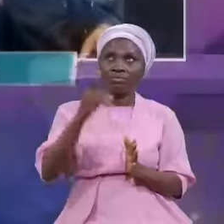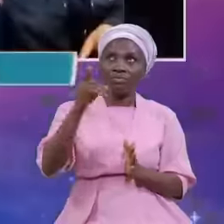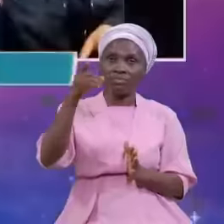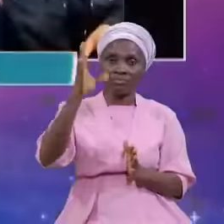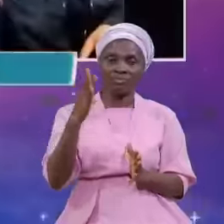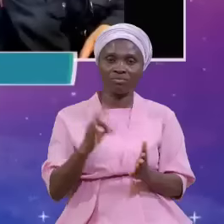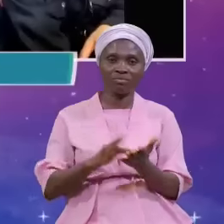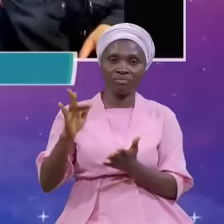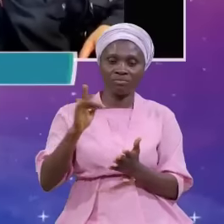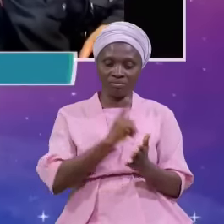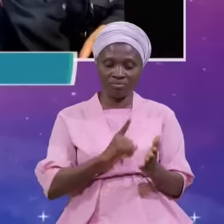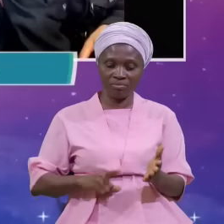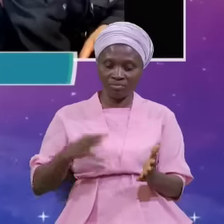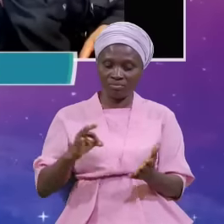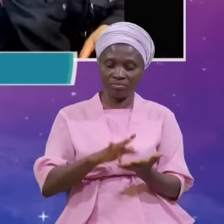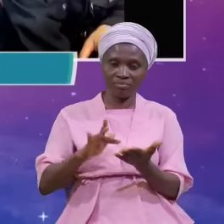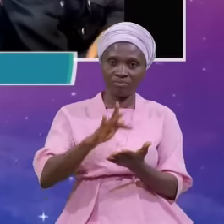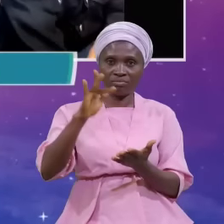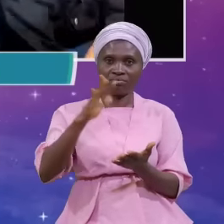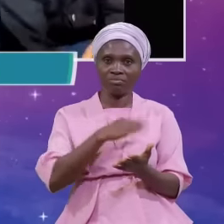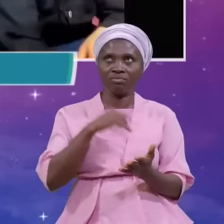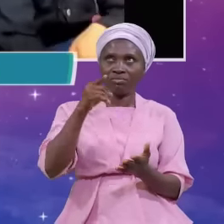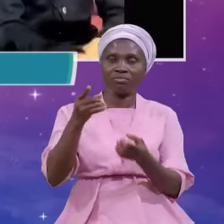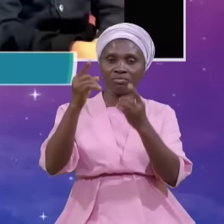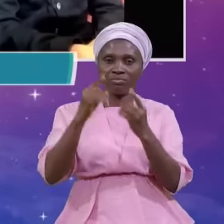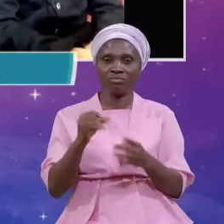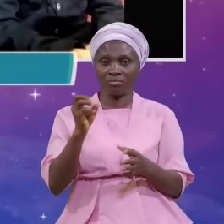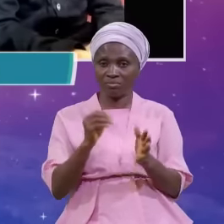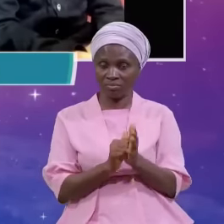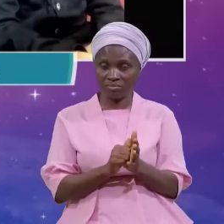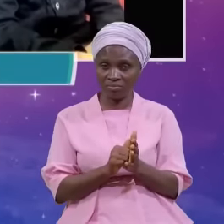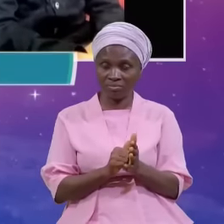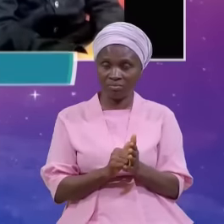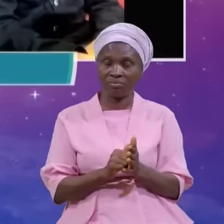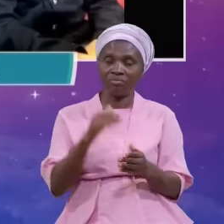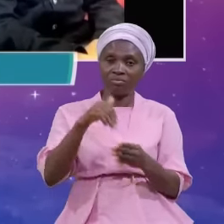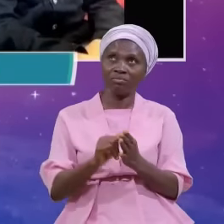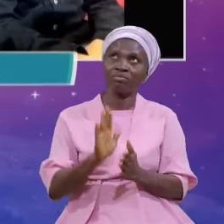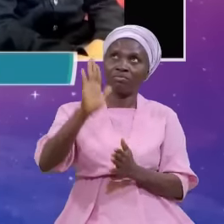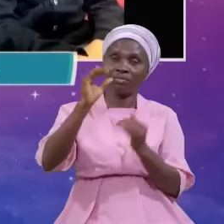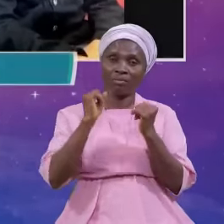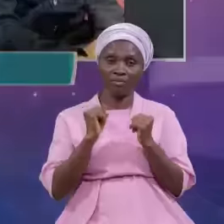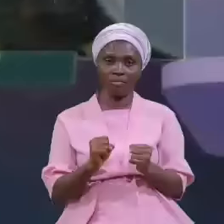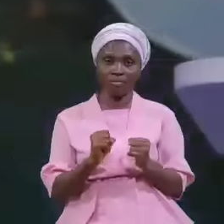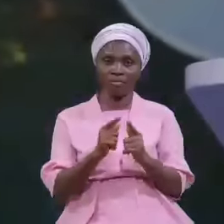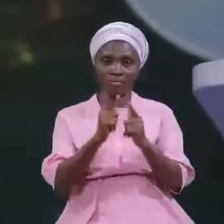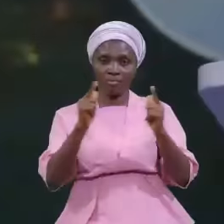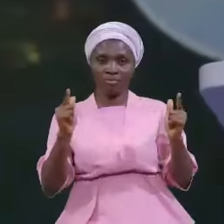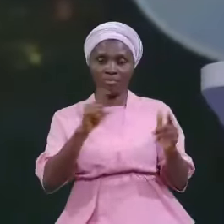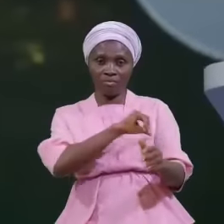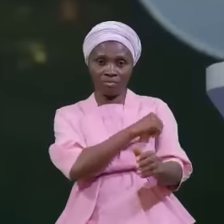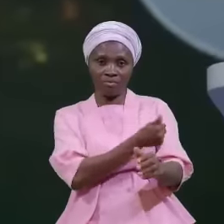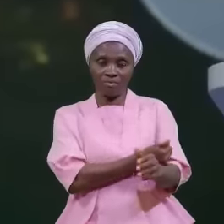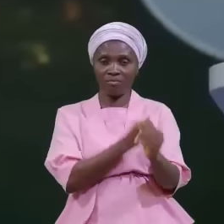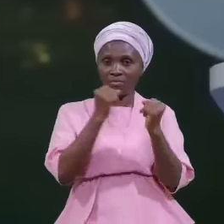glory. And he comes so that in his majestic power, authoritative power,